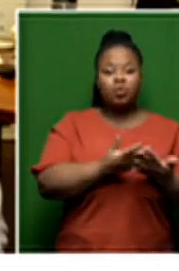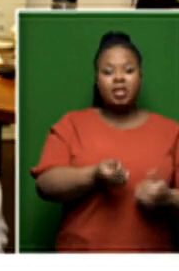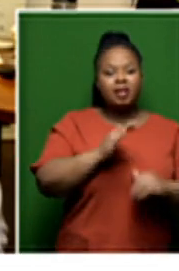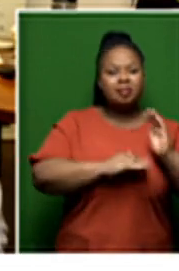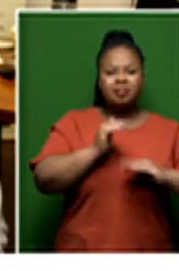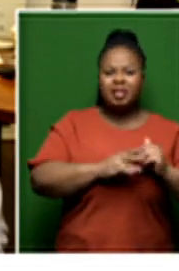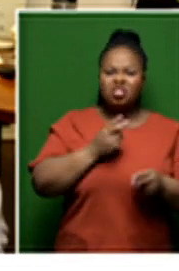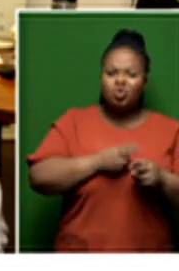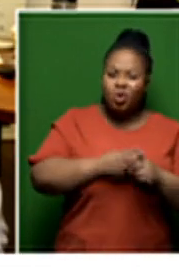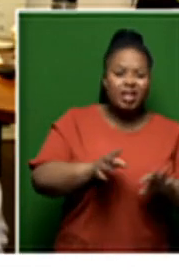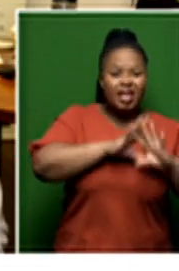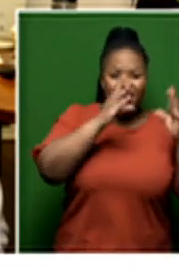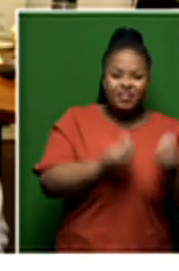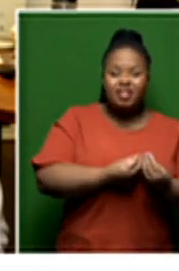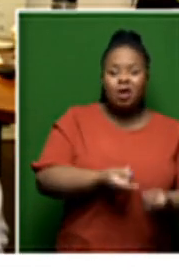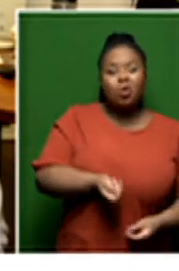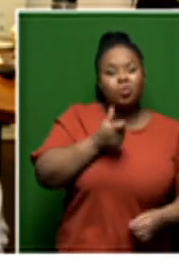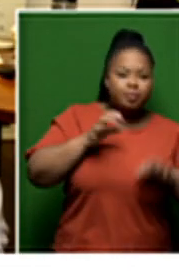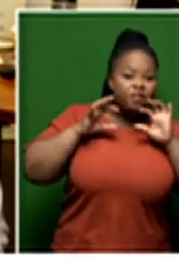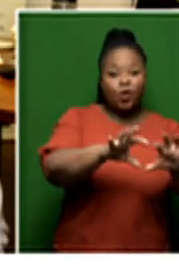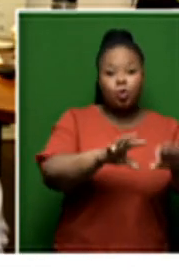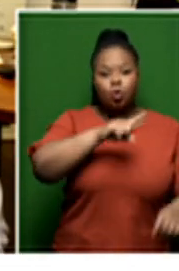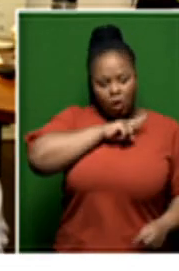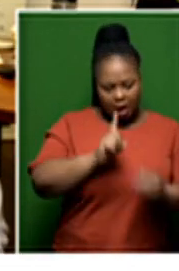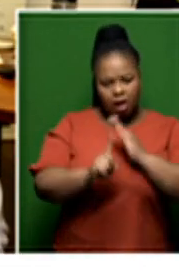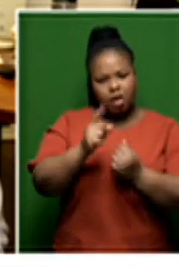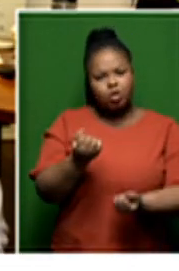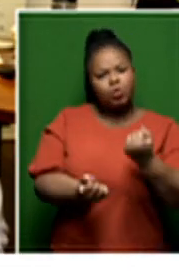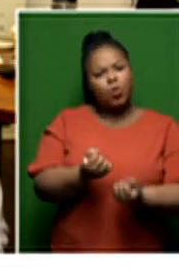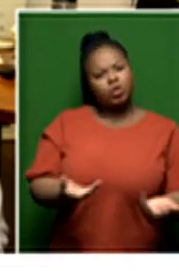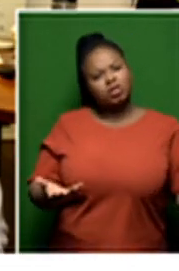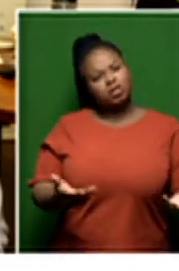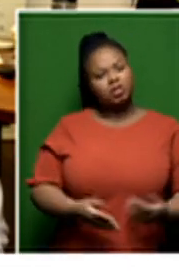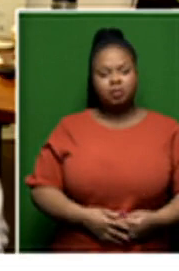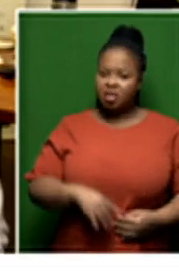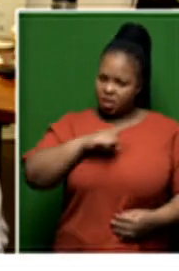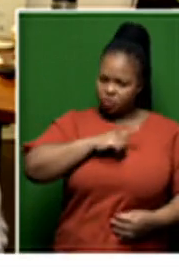infrastructure. All of this had to be almost forced on the department. And